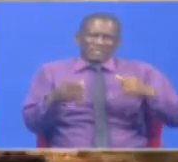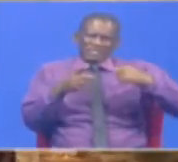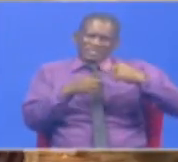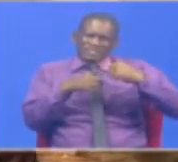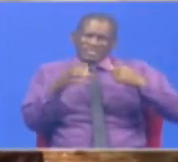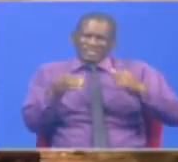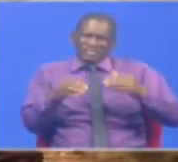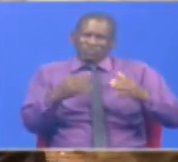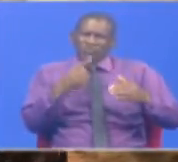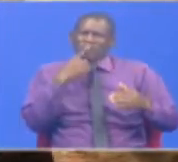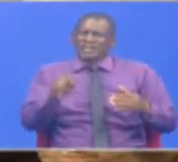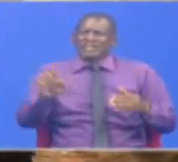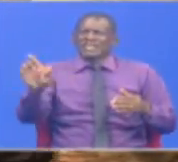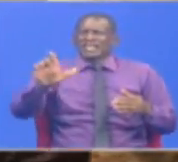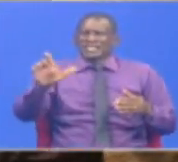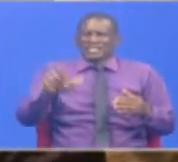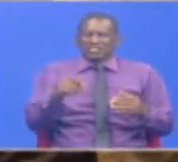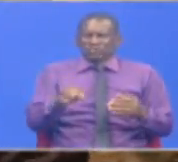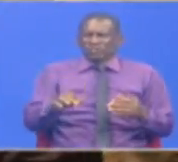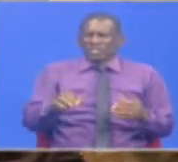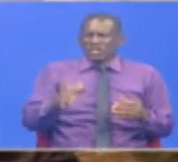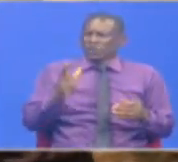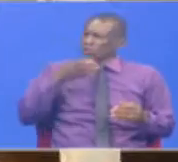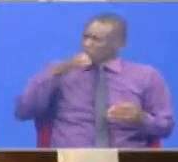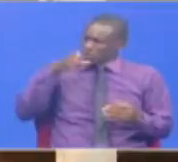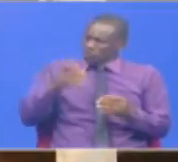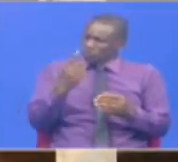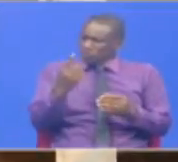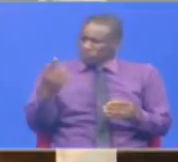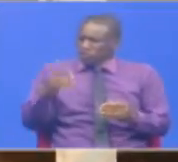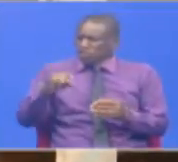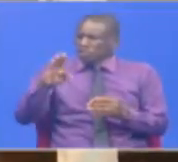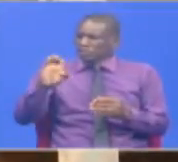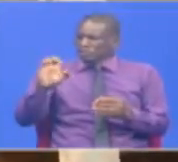60 to 100 liters of the liquid from each and every bed.